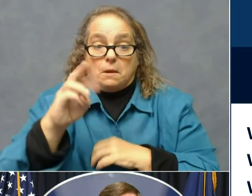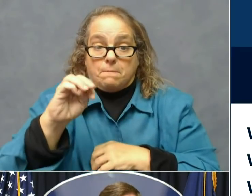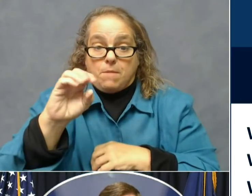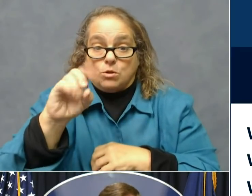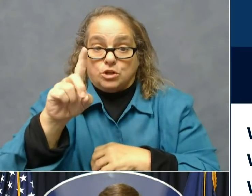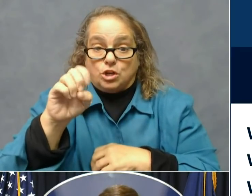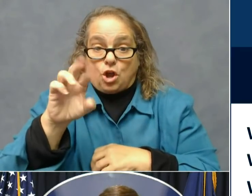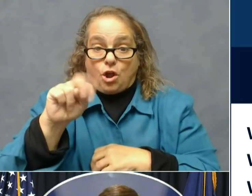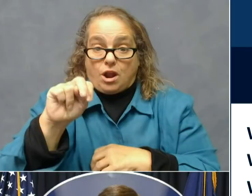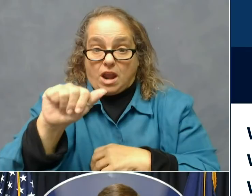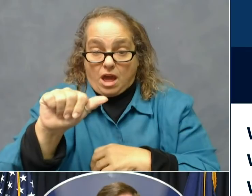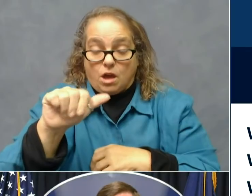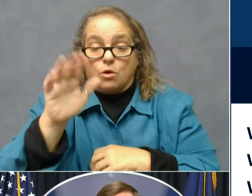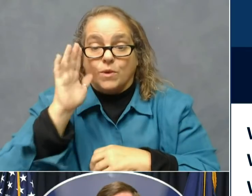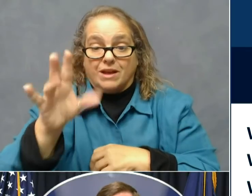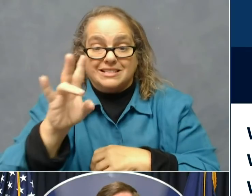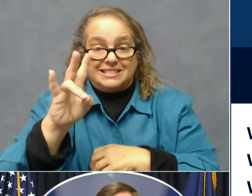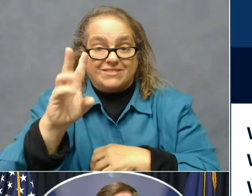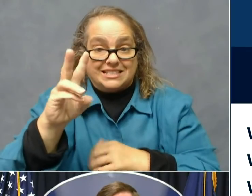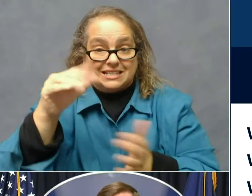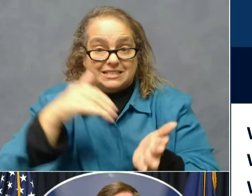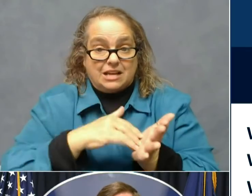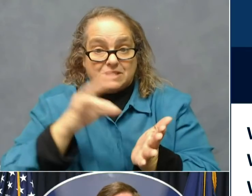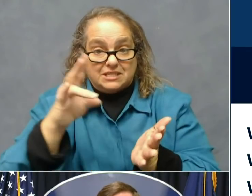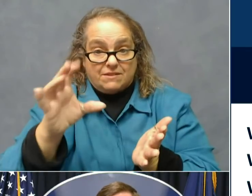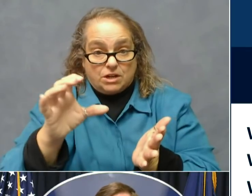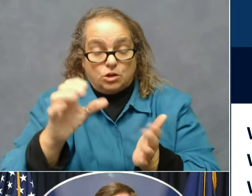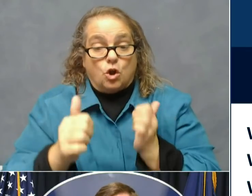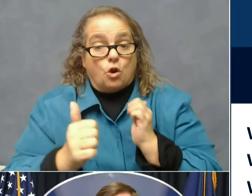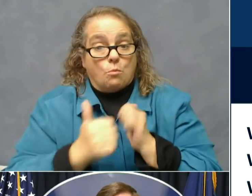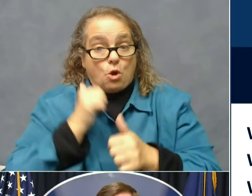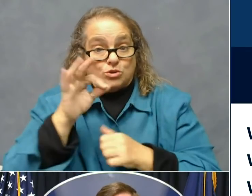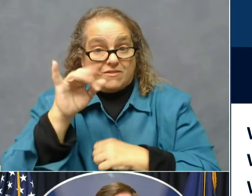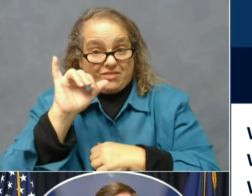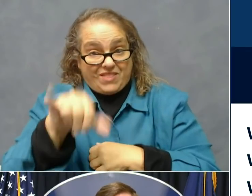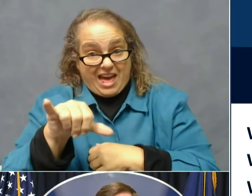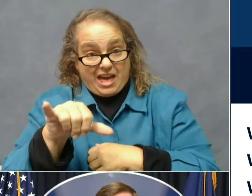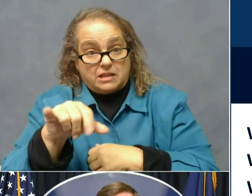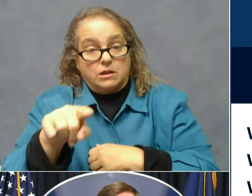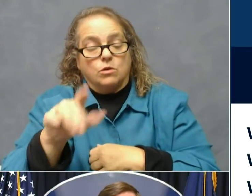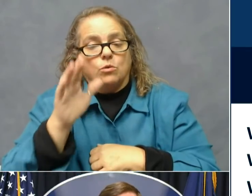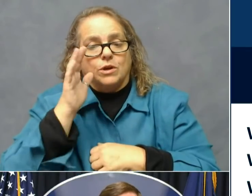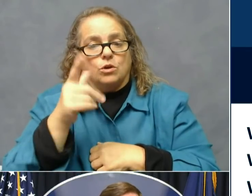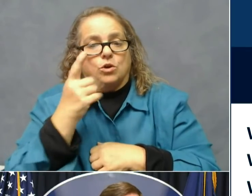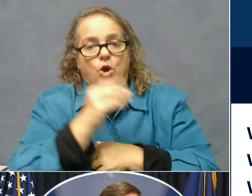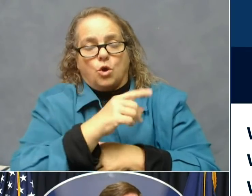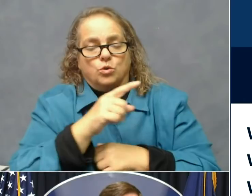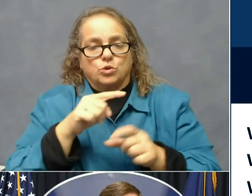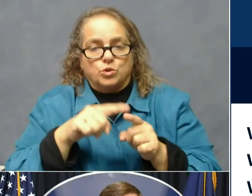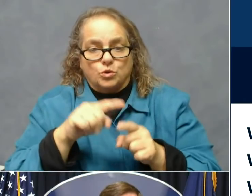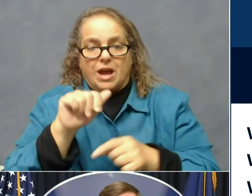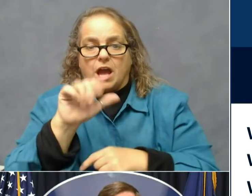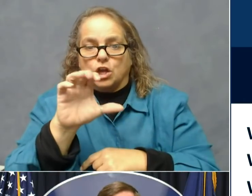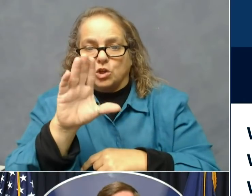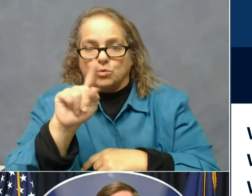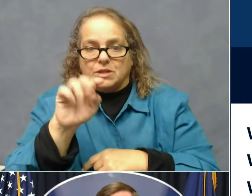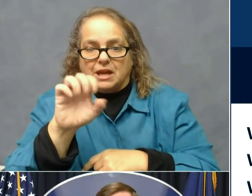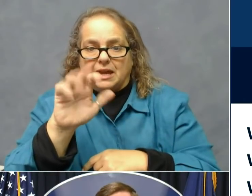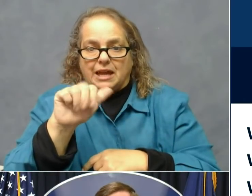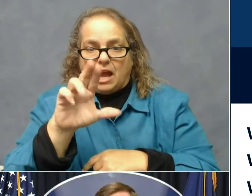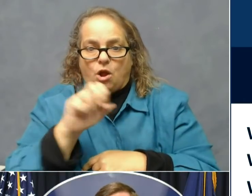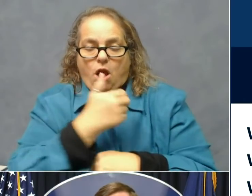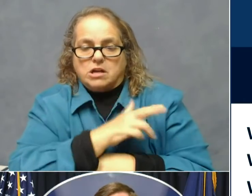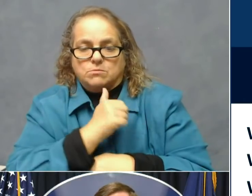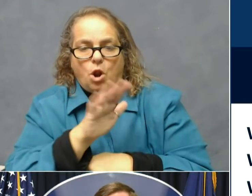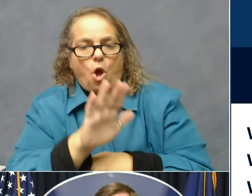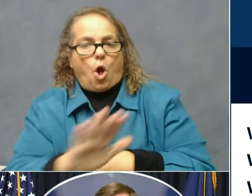76,700. The vast majority of that are going to acute care hospitals all over the Commonwealth, so that